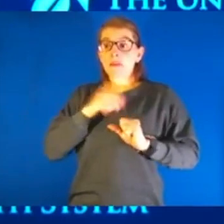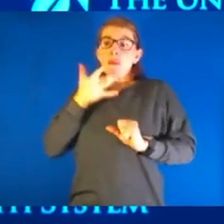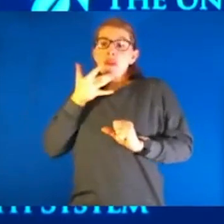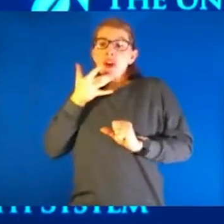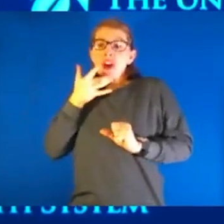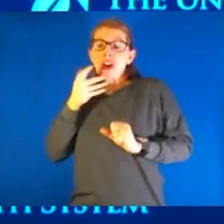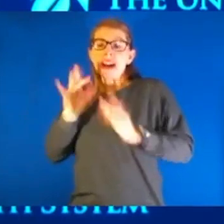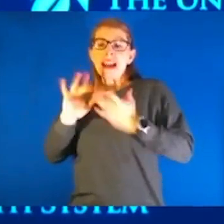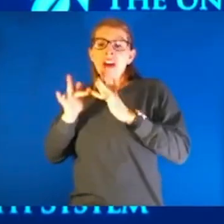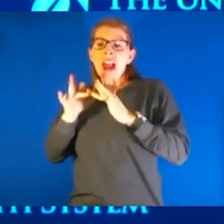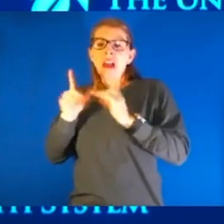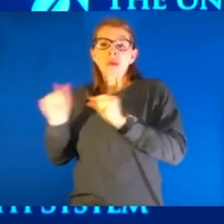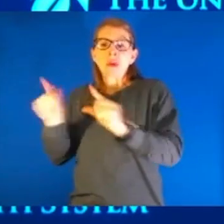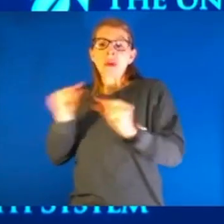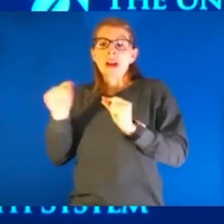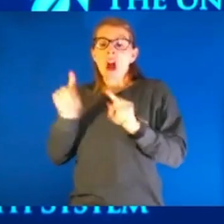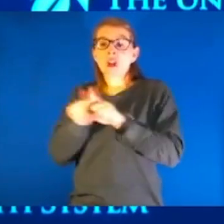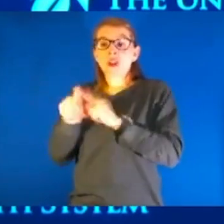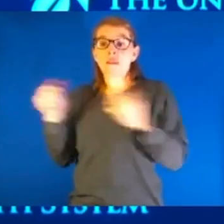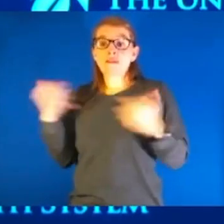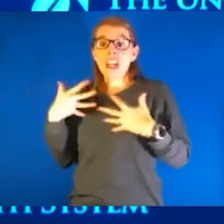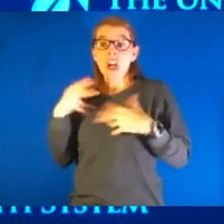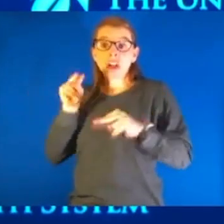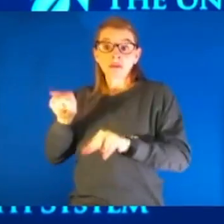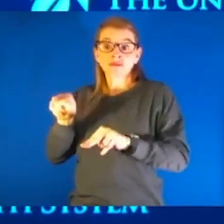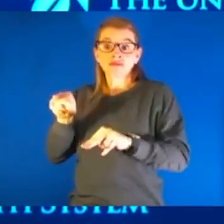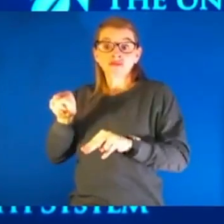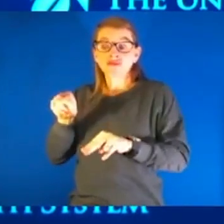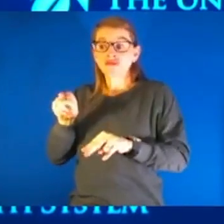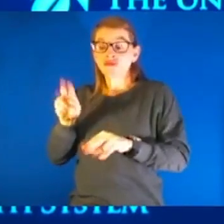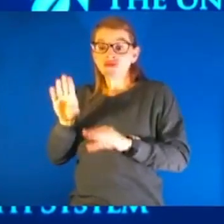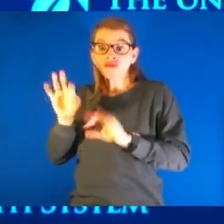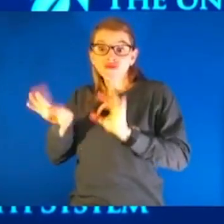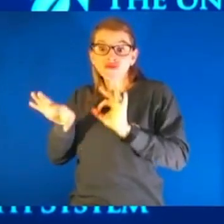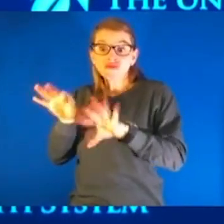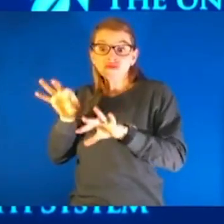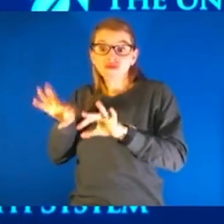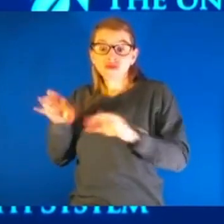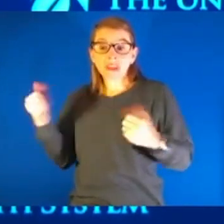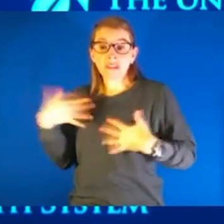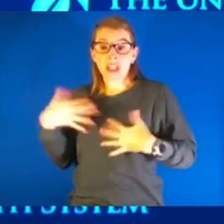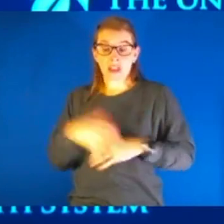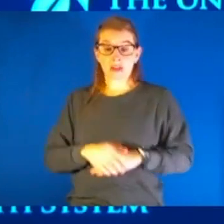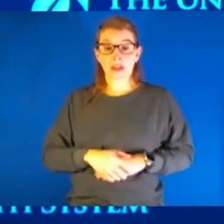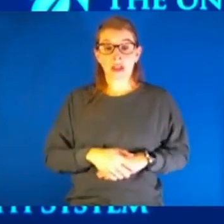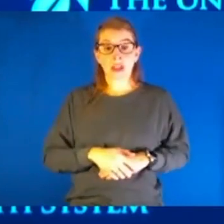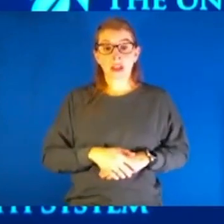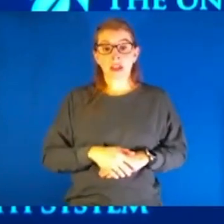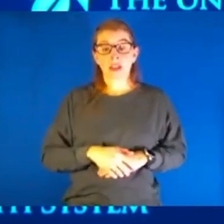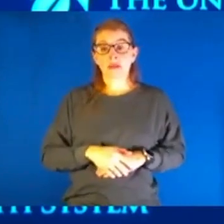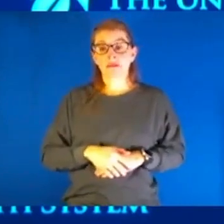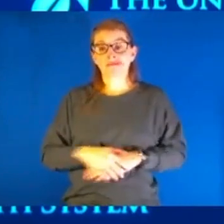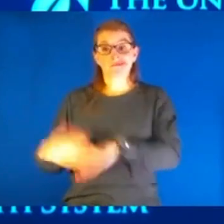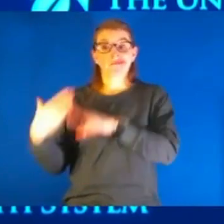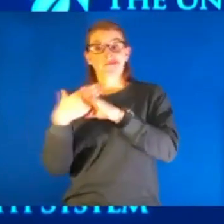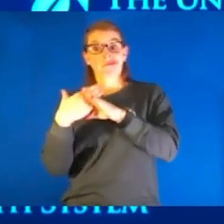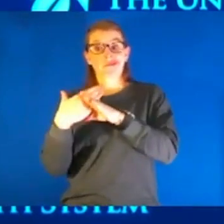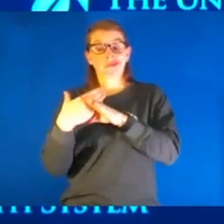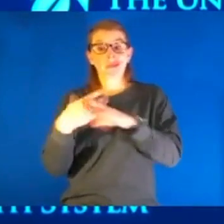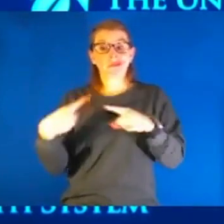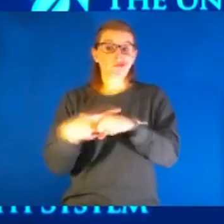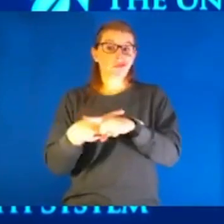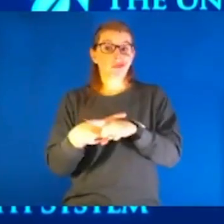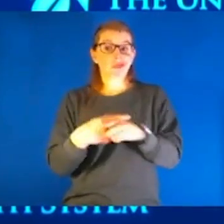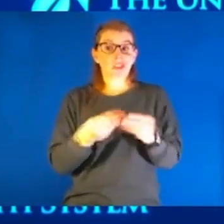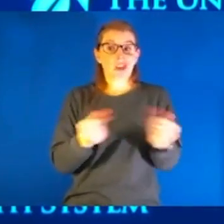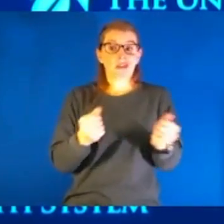and fear-mongering. And that gets on our way of solving COVID, just as it got in our way of solving HIV.